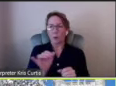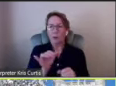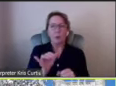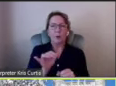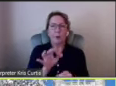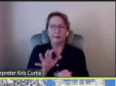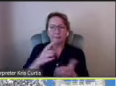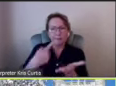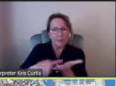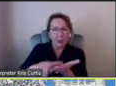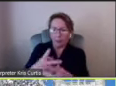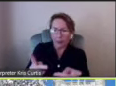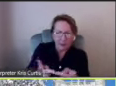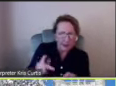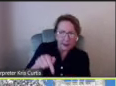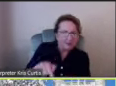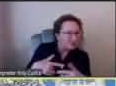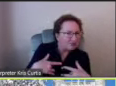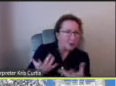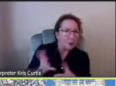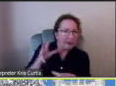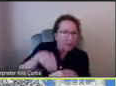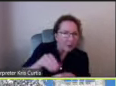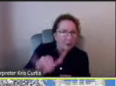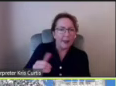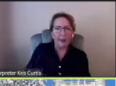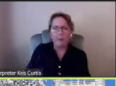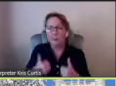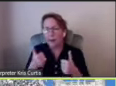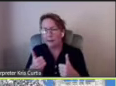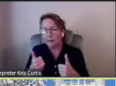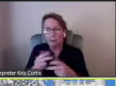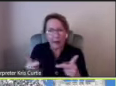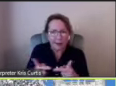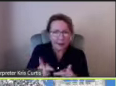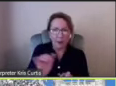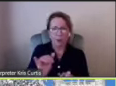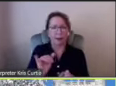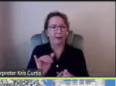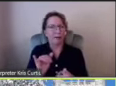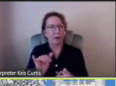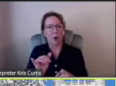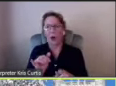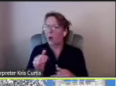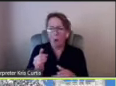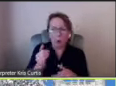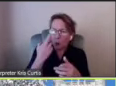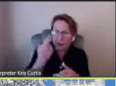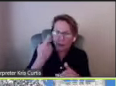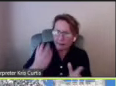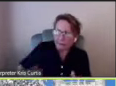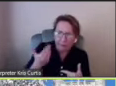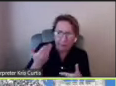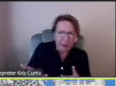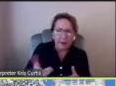say what makes a place resilient, and we have all these latent features of places, what makes it livable, what makes it resource